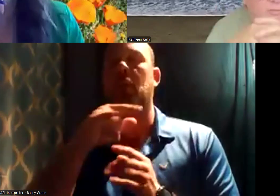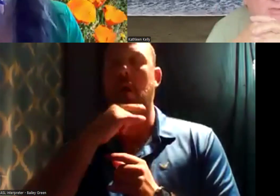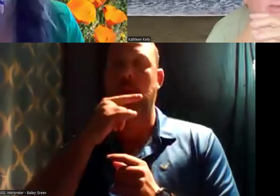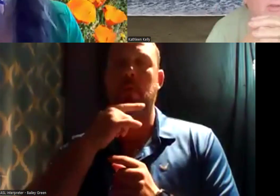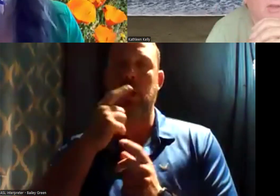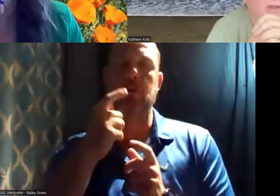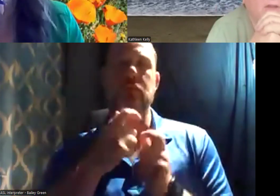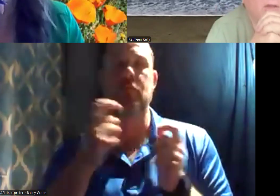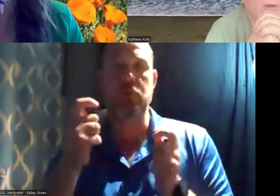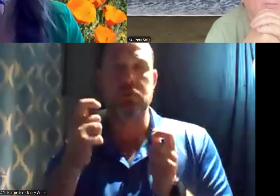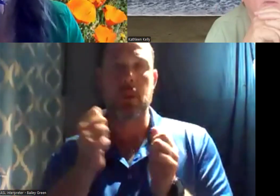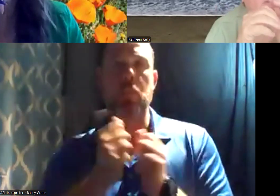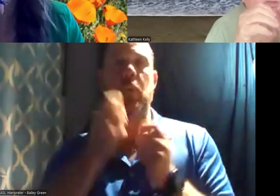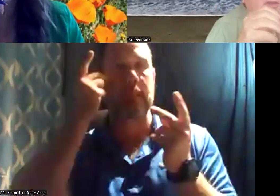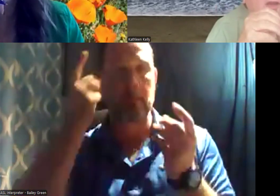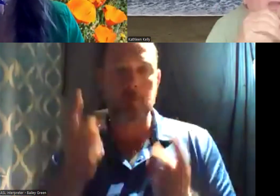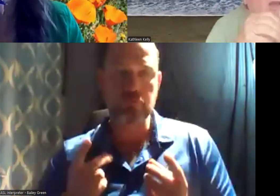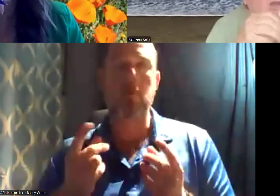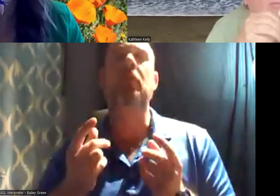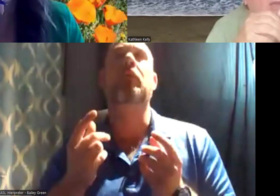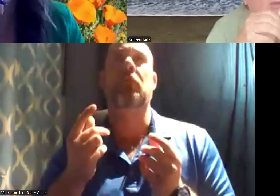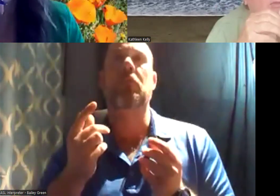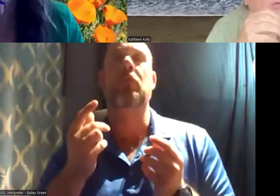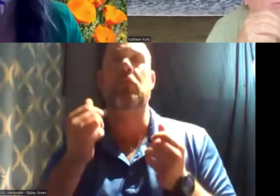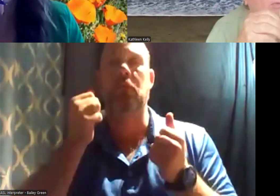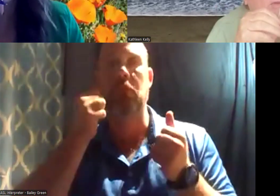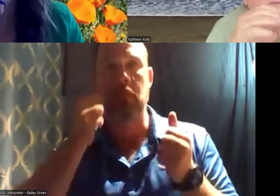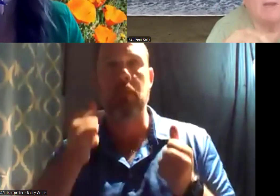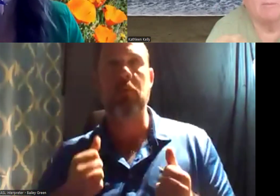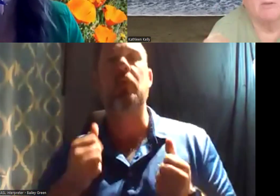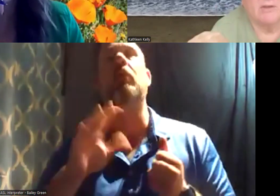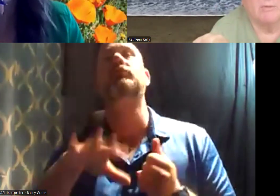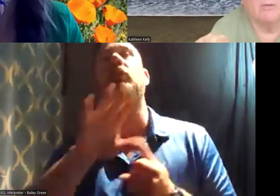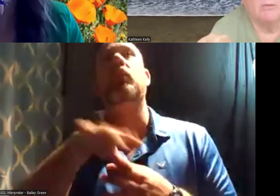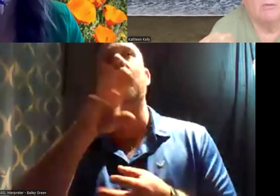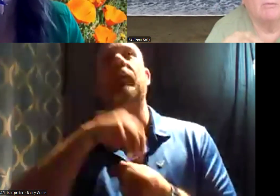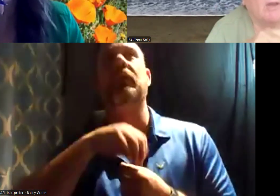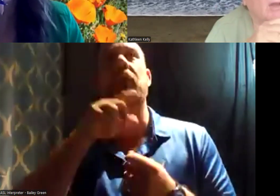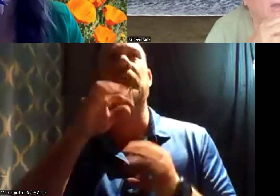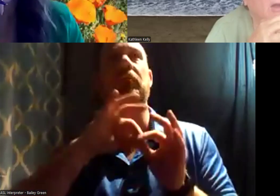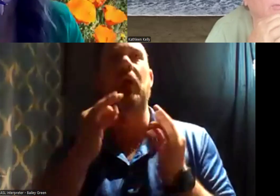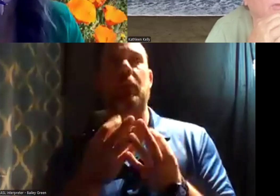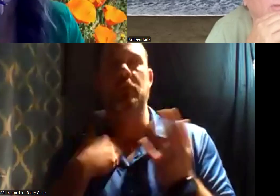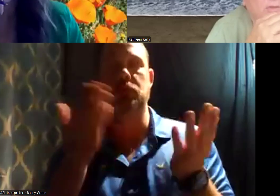largely dementia population, and also within the families that we serve, which is